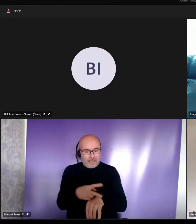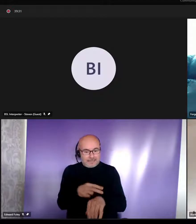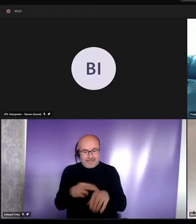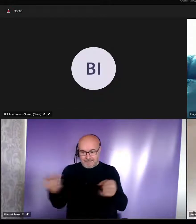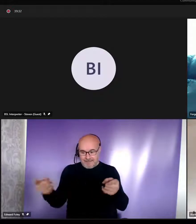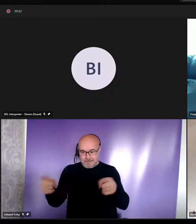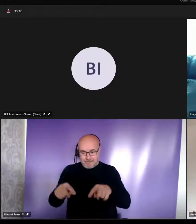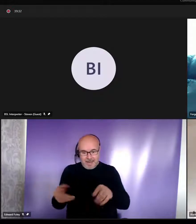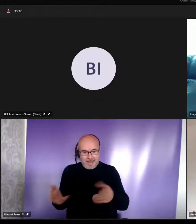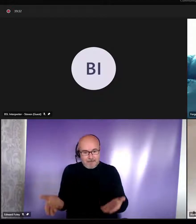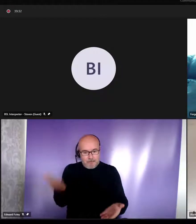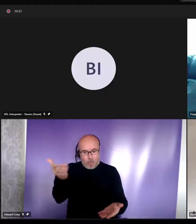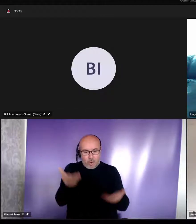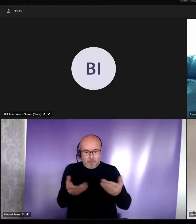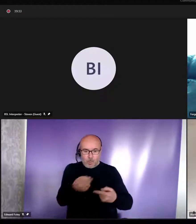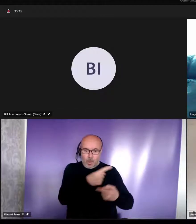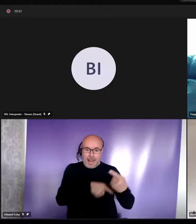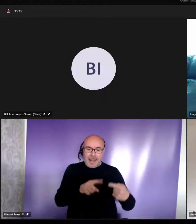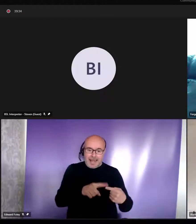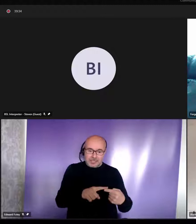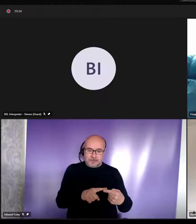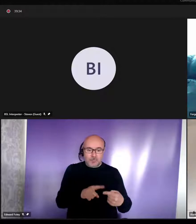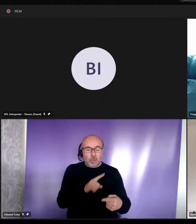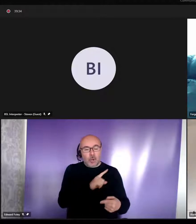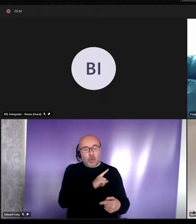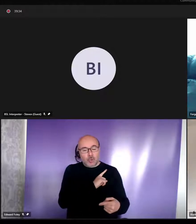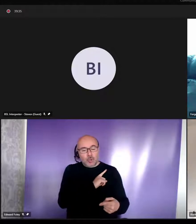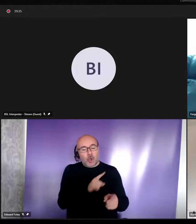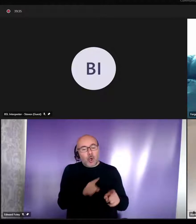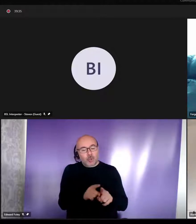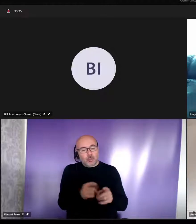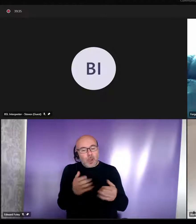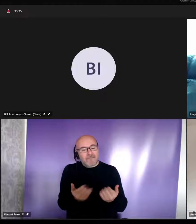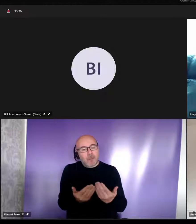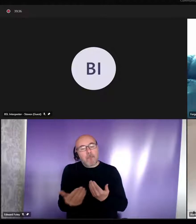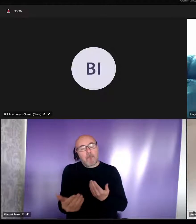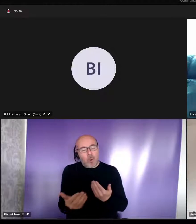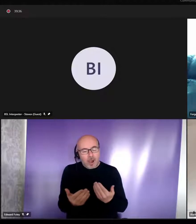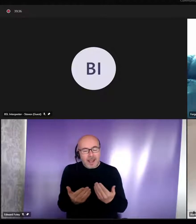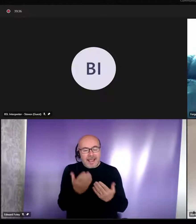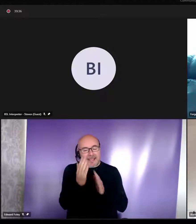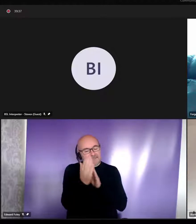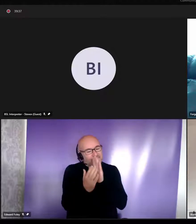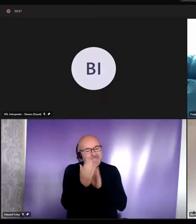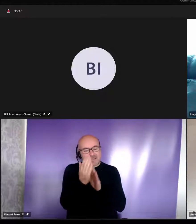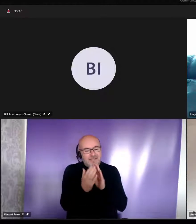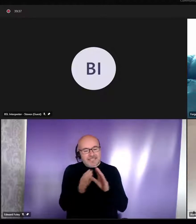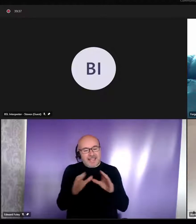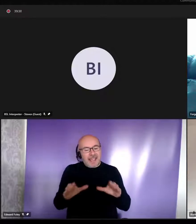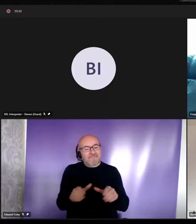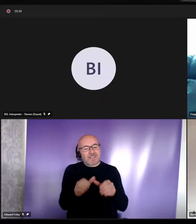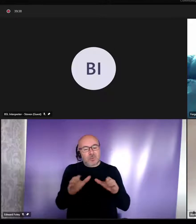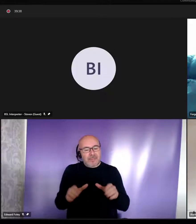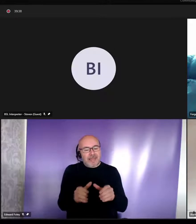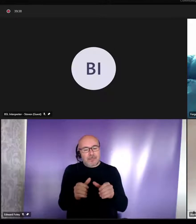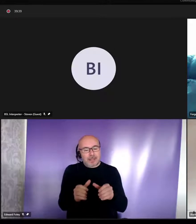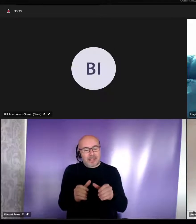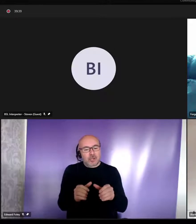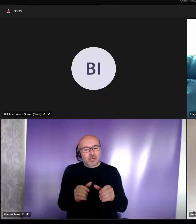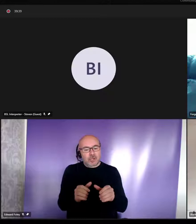also there are face-to-face physio referrals happening now. If you recall, last year, obviously, a number of that was being done over the